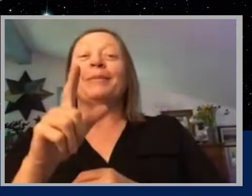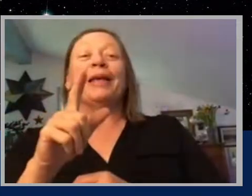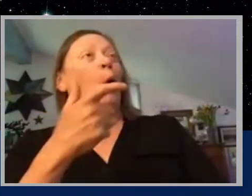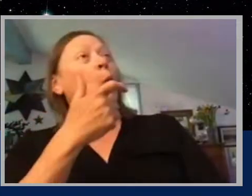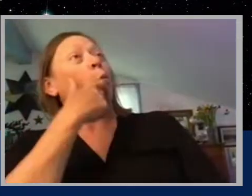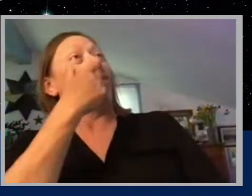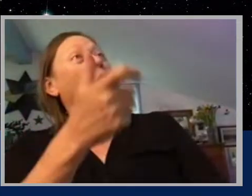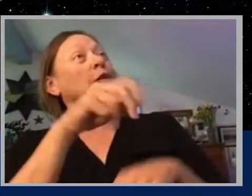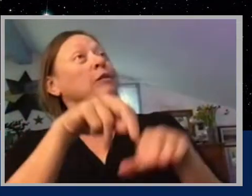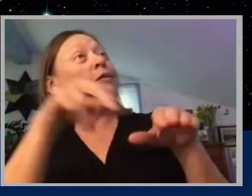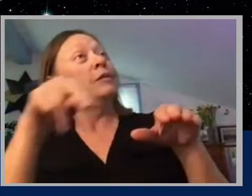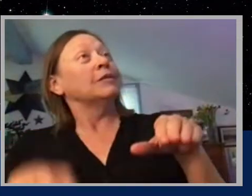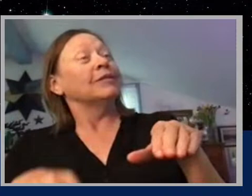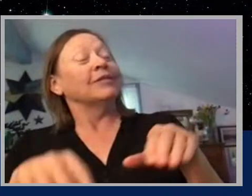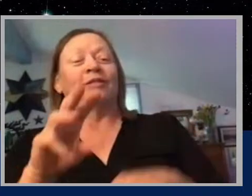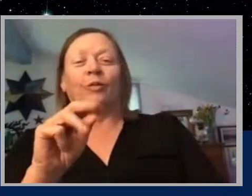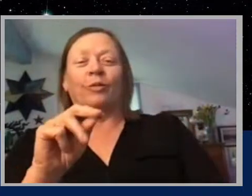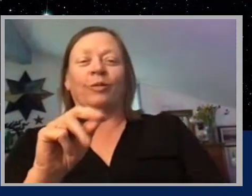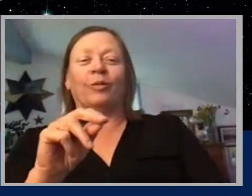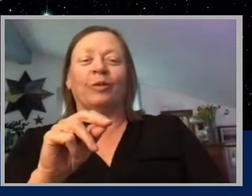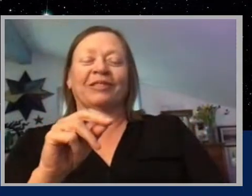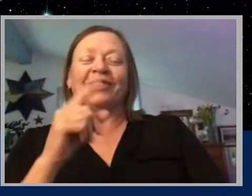involved. There is.